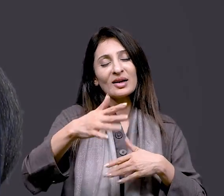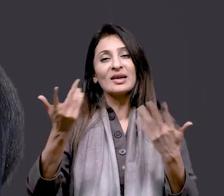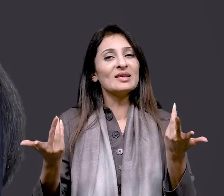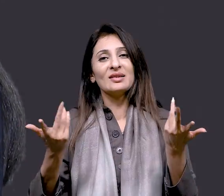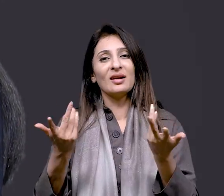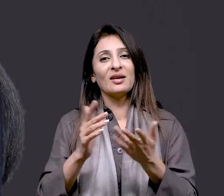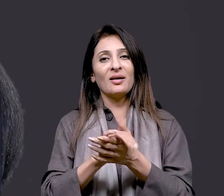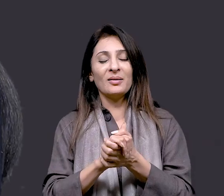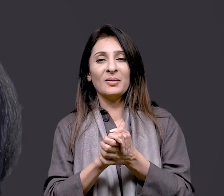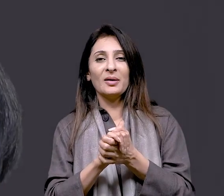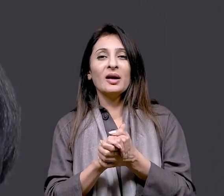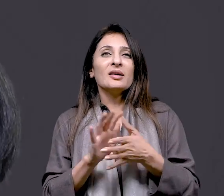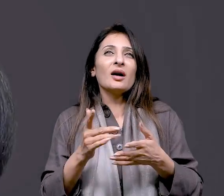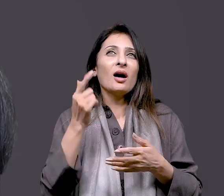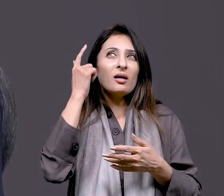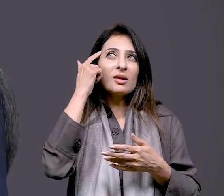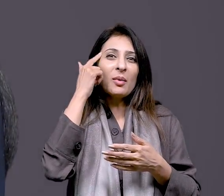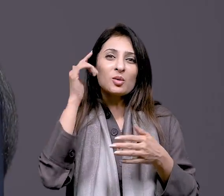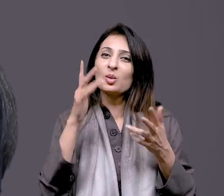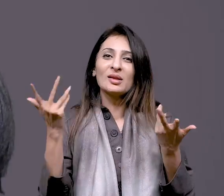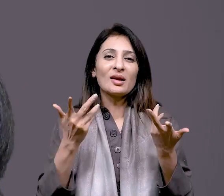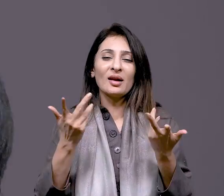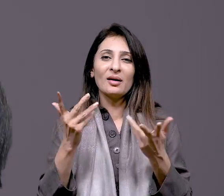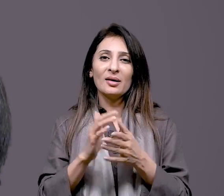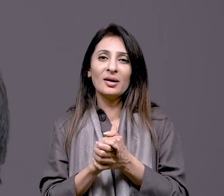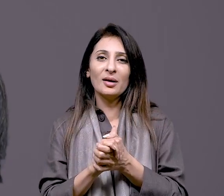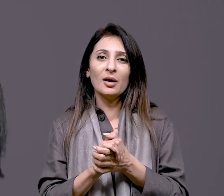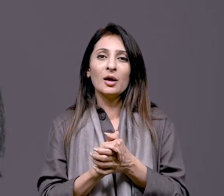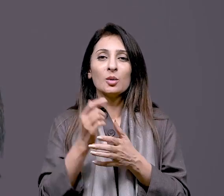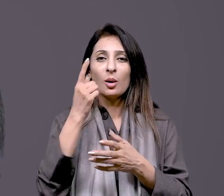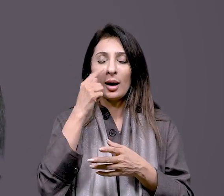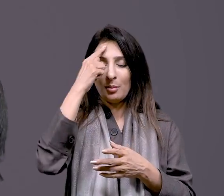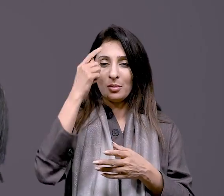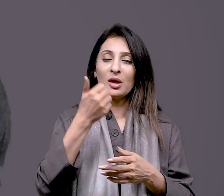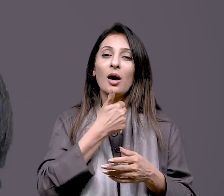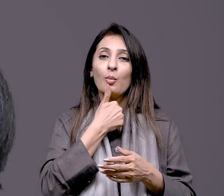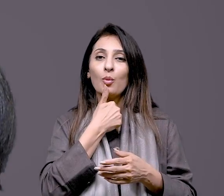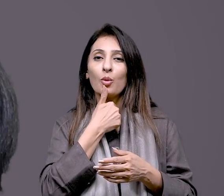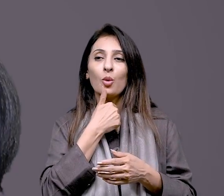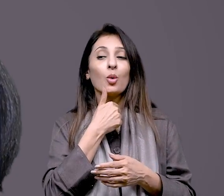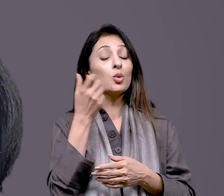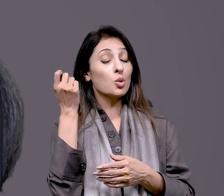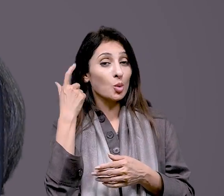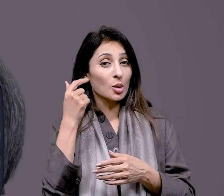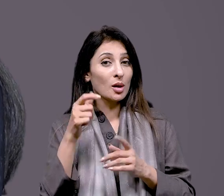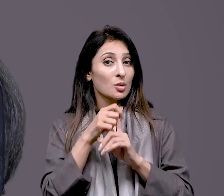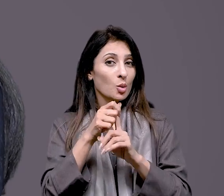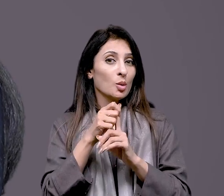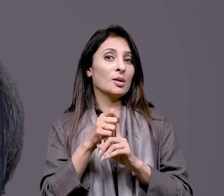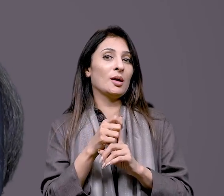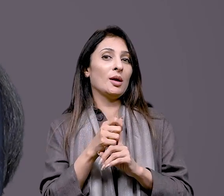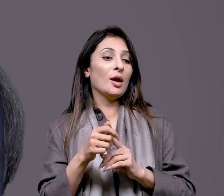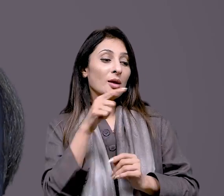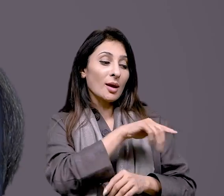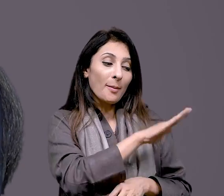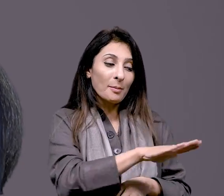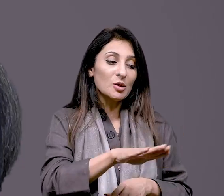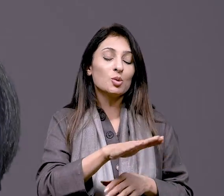important for parents to listen to. Going forward, say in your early 20s, when a child